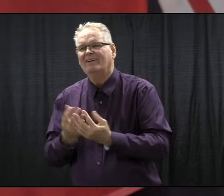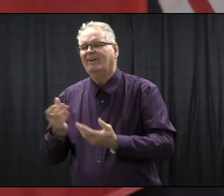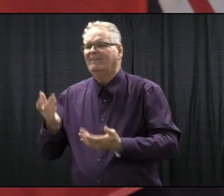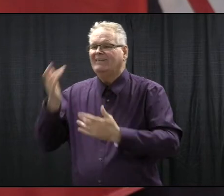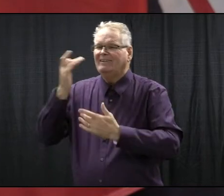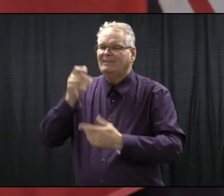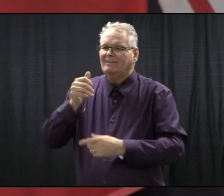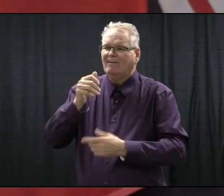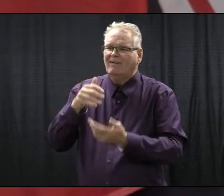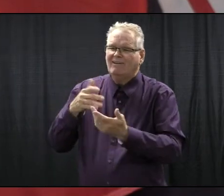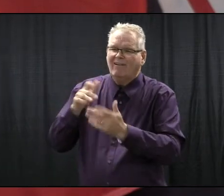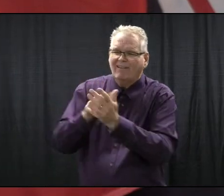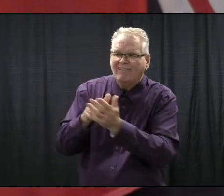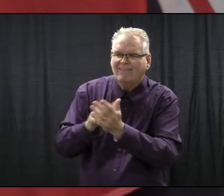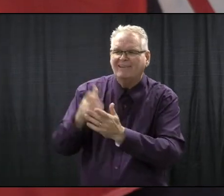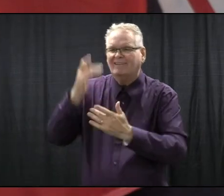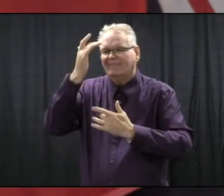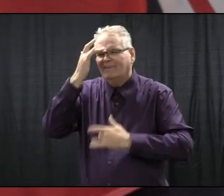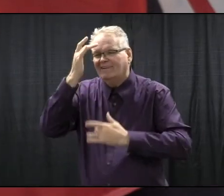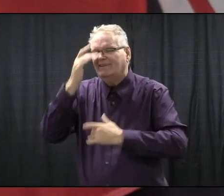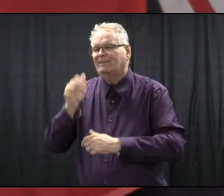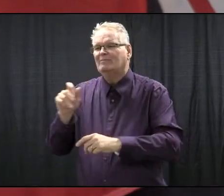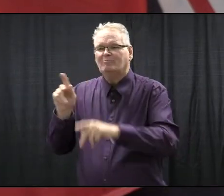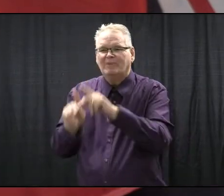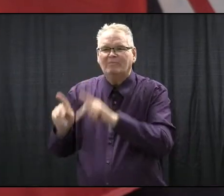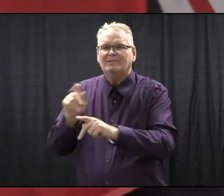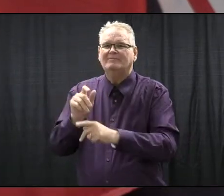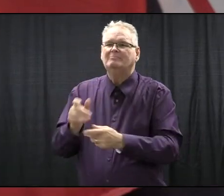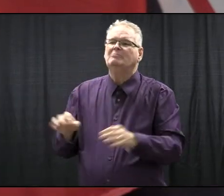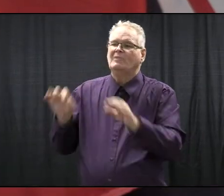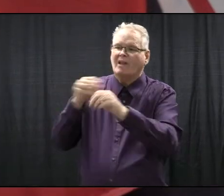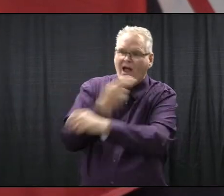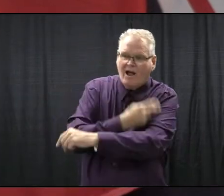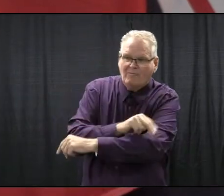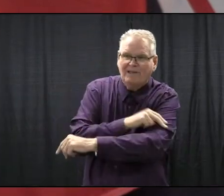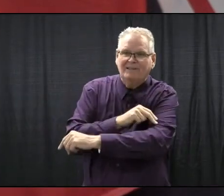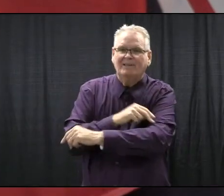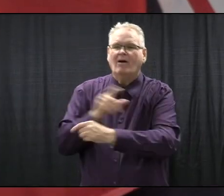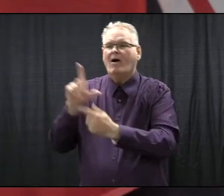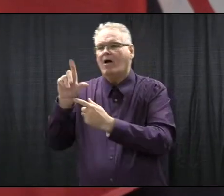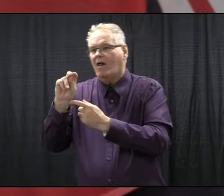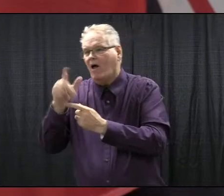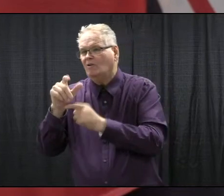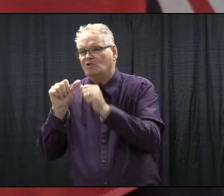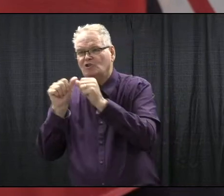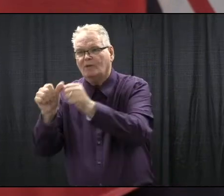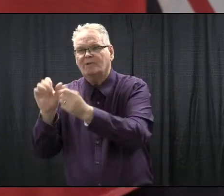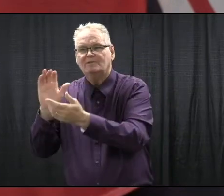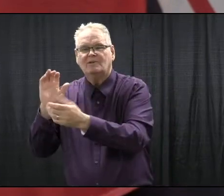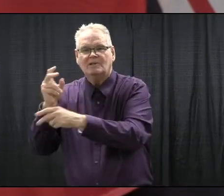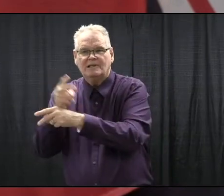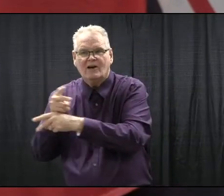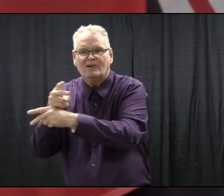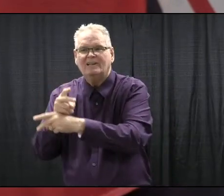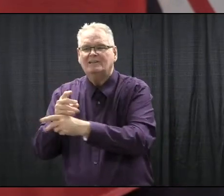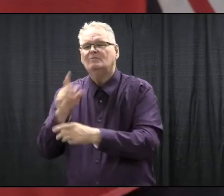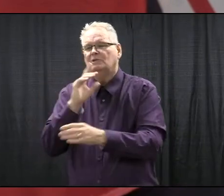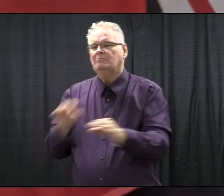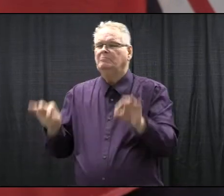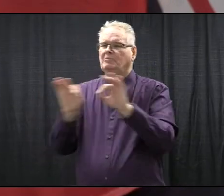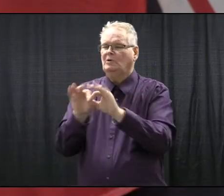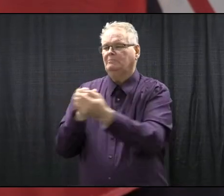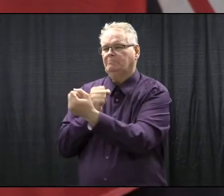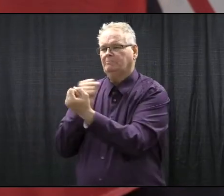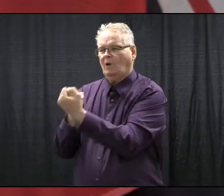support for people in acute care too. So again, a sign that things are going in the right direction, and yet further indication